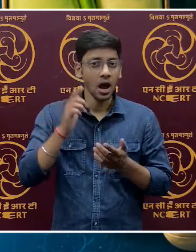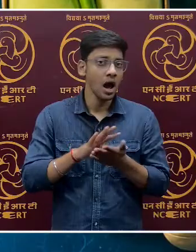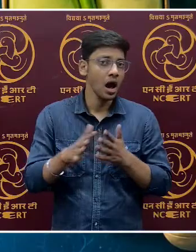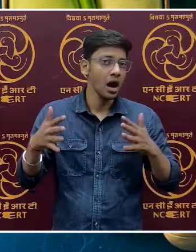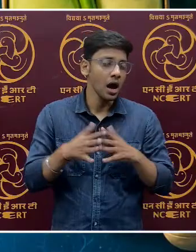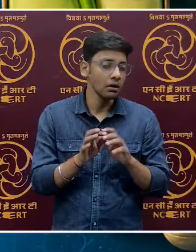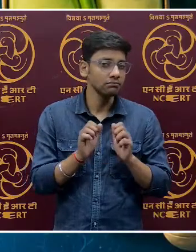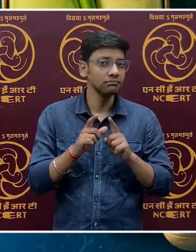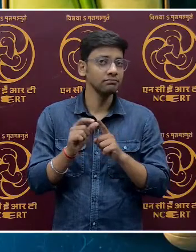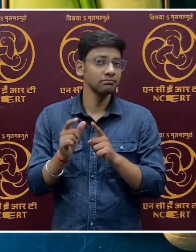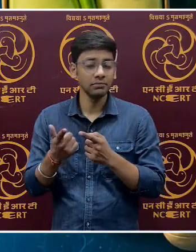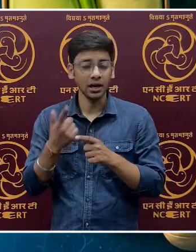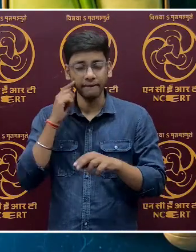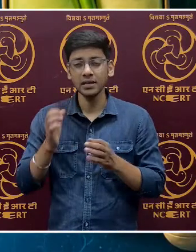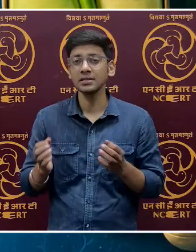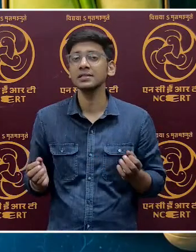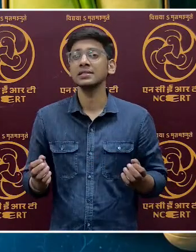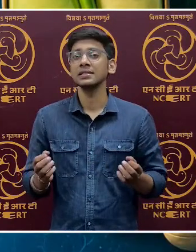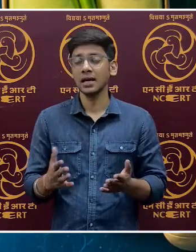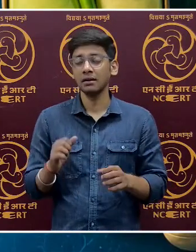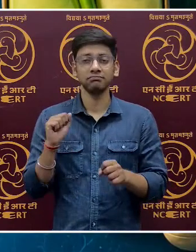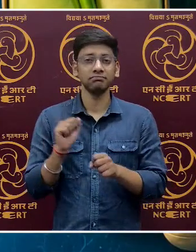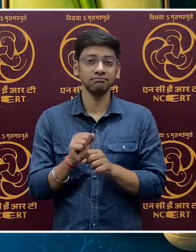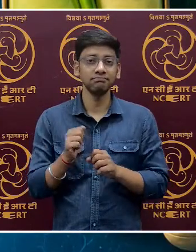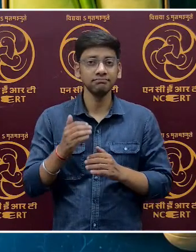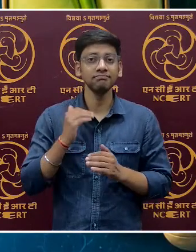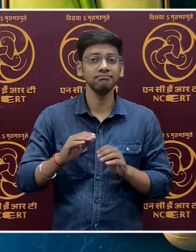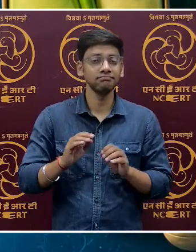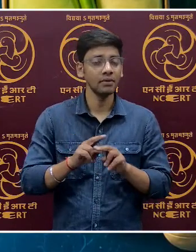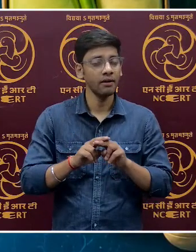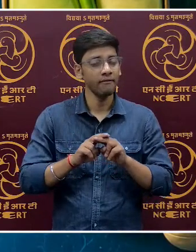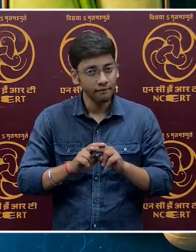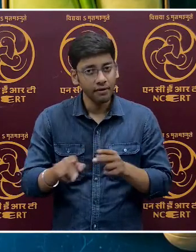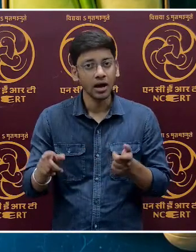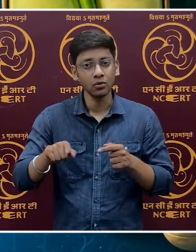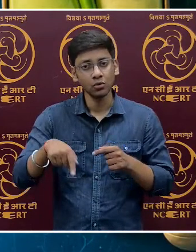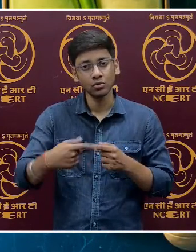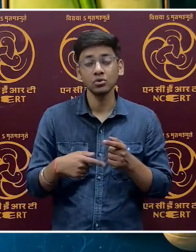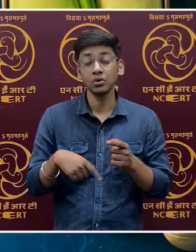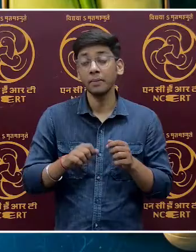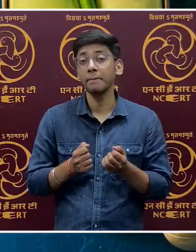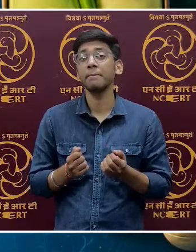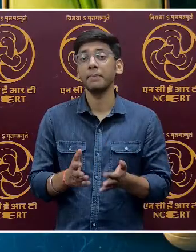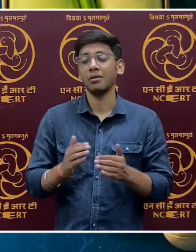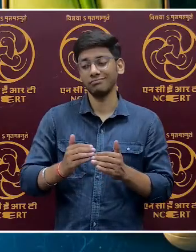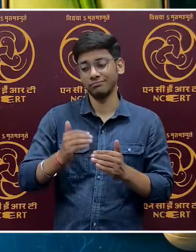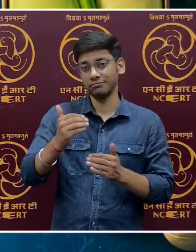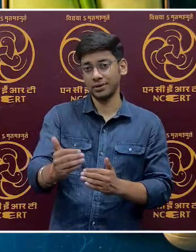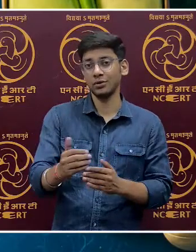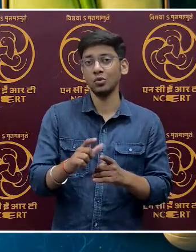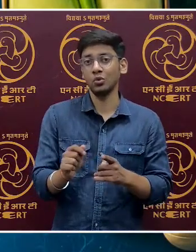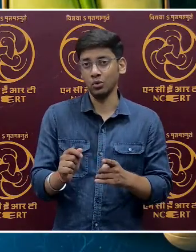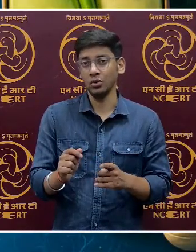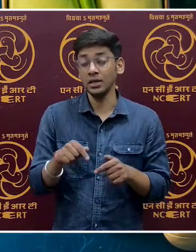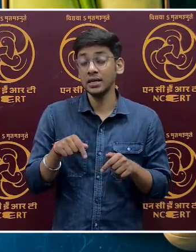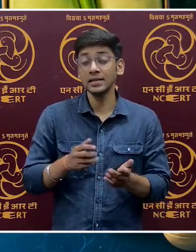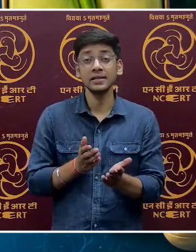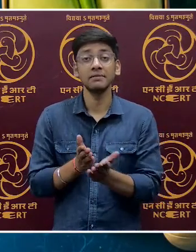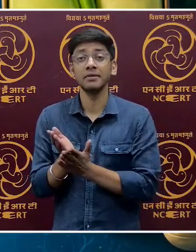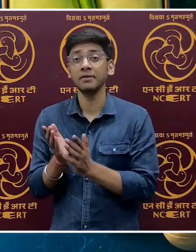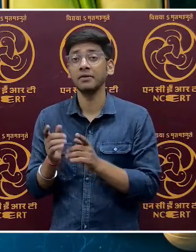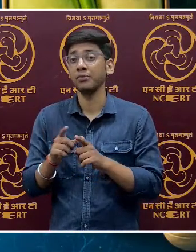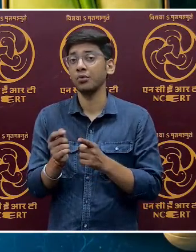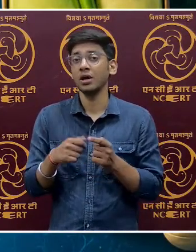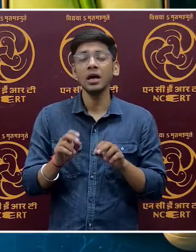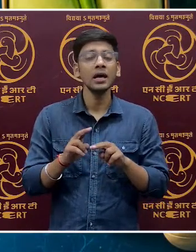but once you are going to start working on it, please complete your further learning, then only proceed for it. So in this manner, we just need